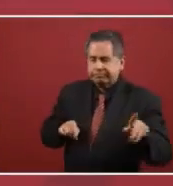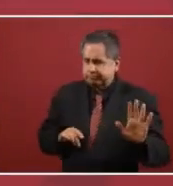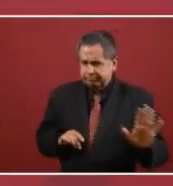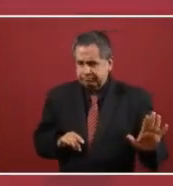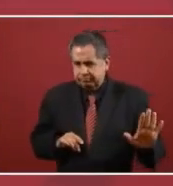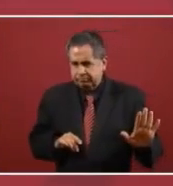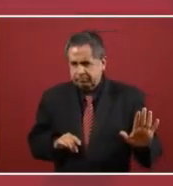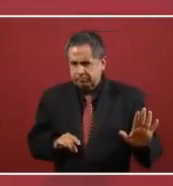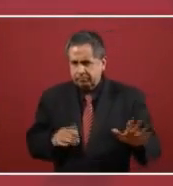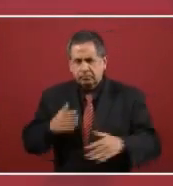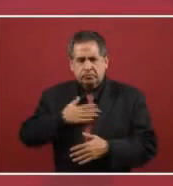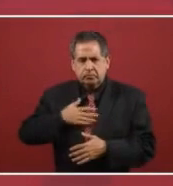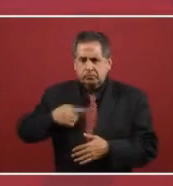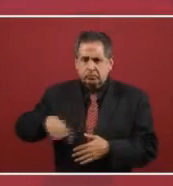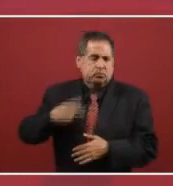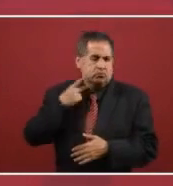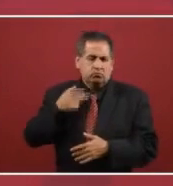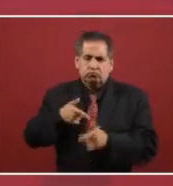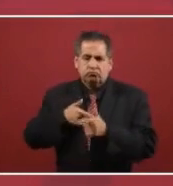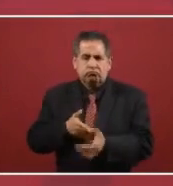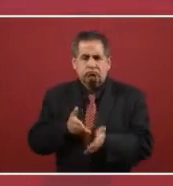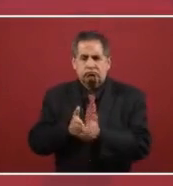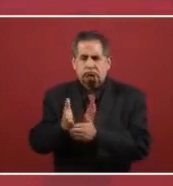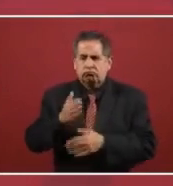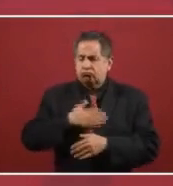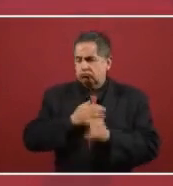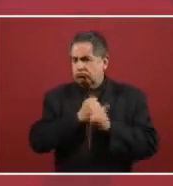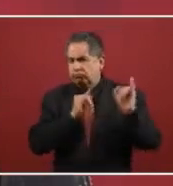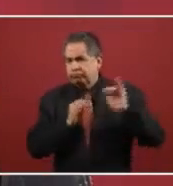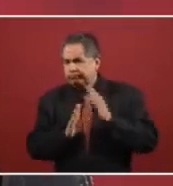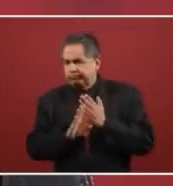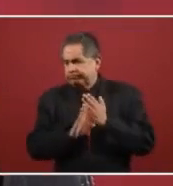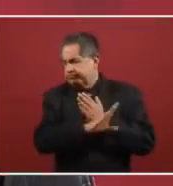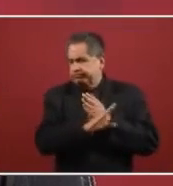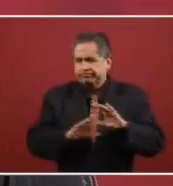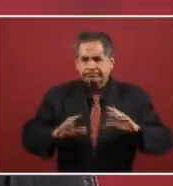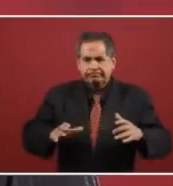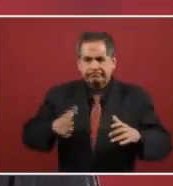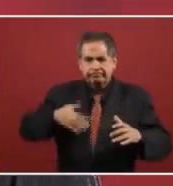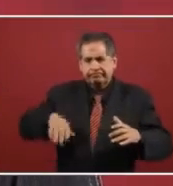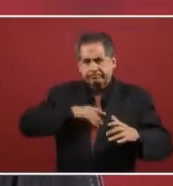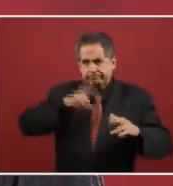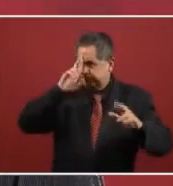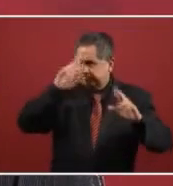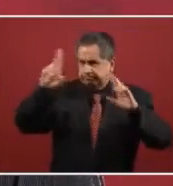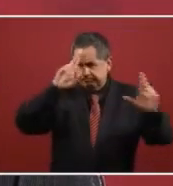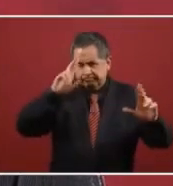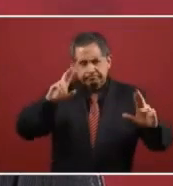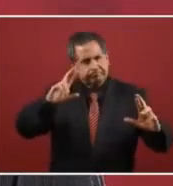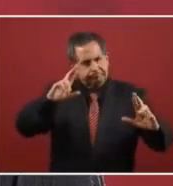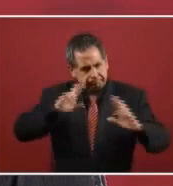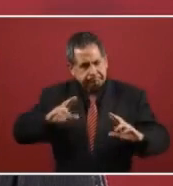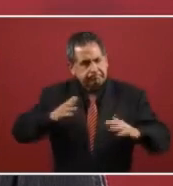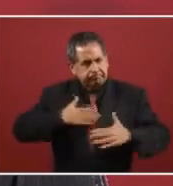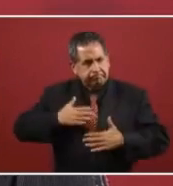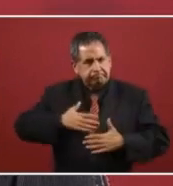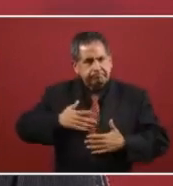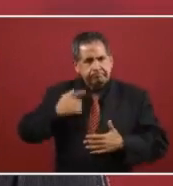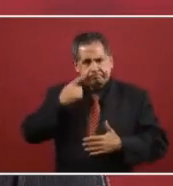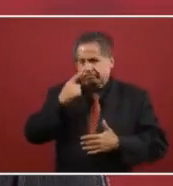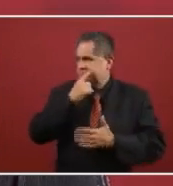used. nuestra propia política. We have our own politics, Nuestra independencia. and due to our independence and respect to our